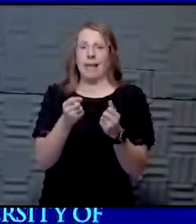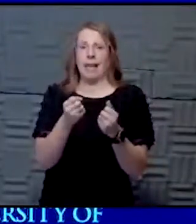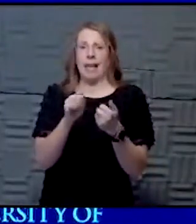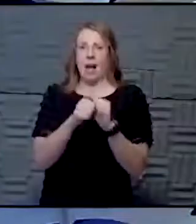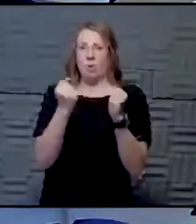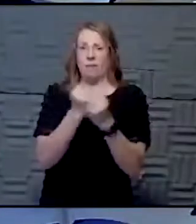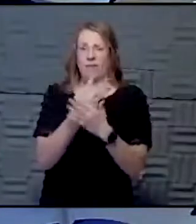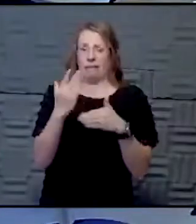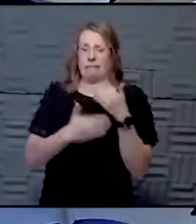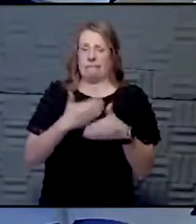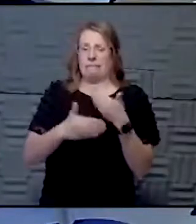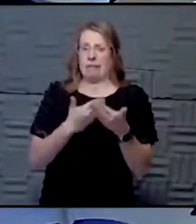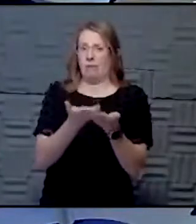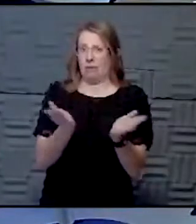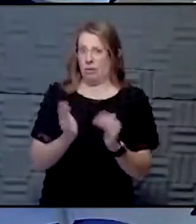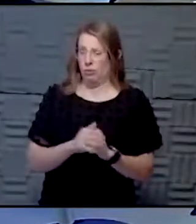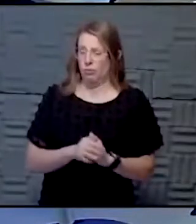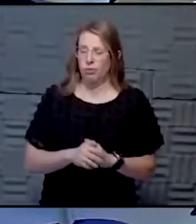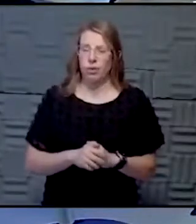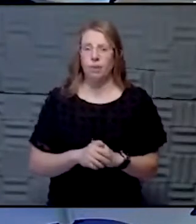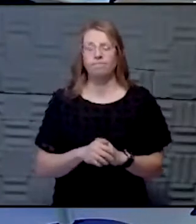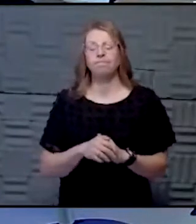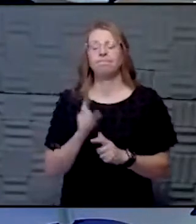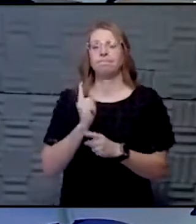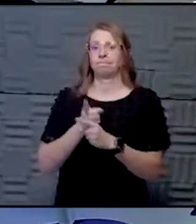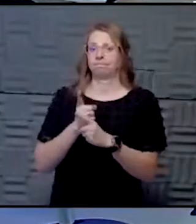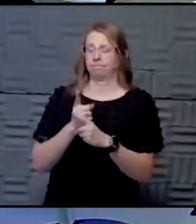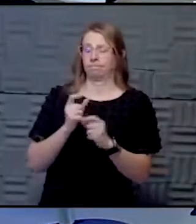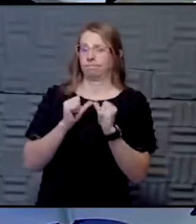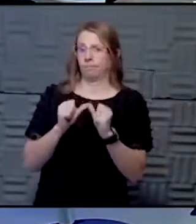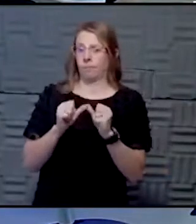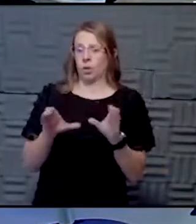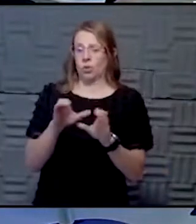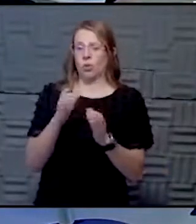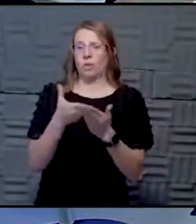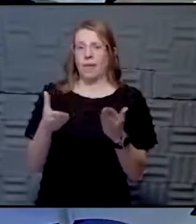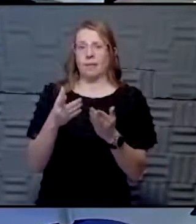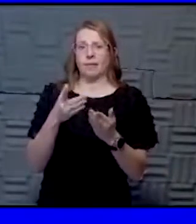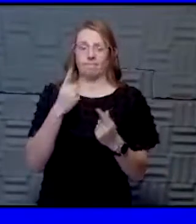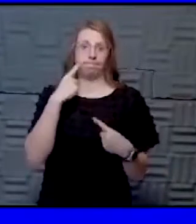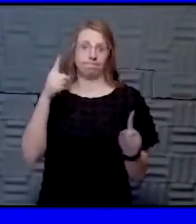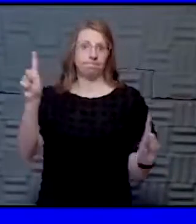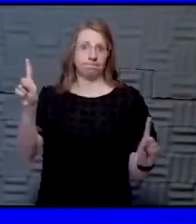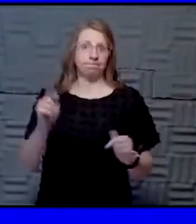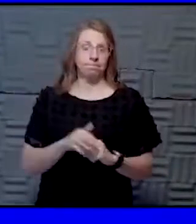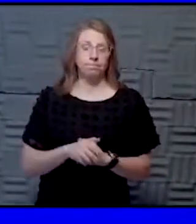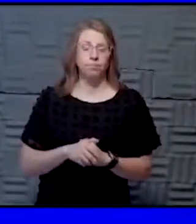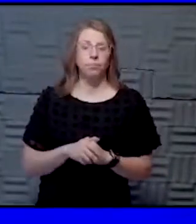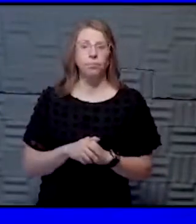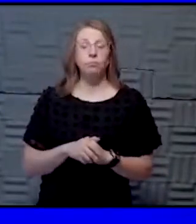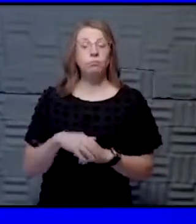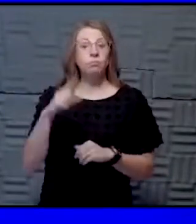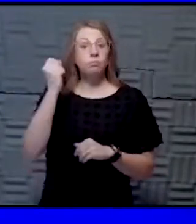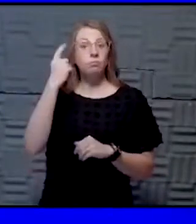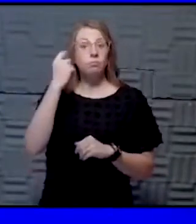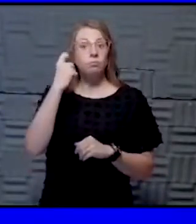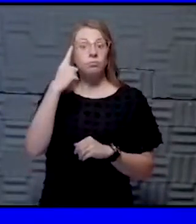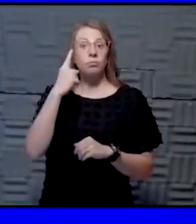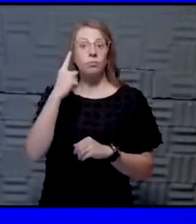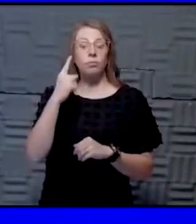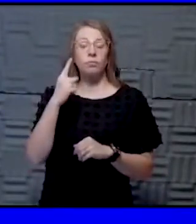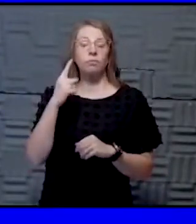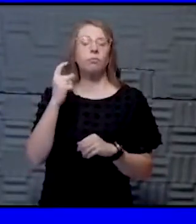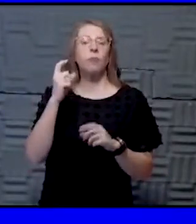Absolutely. Yeah, we need to continue to do the things that we know work. again, just because there is a lift